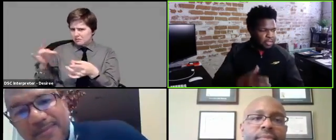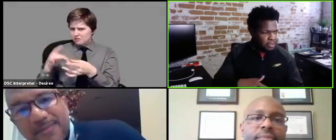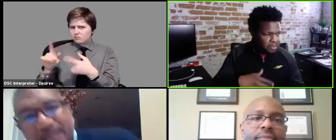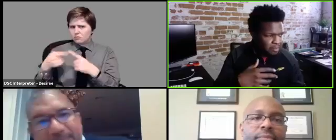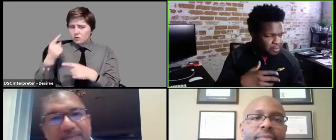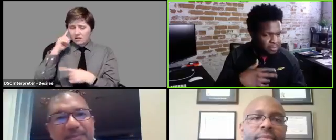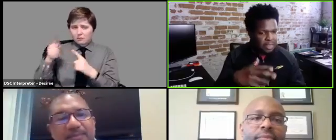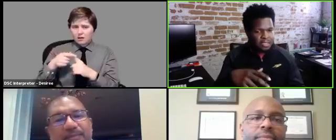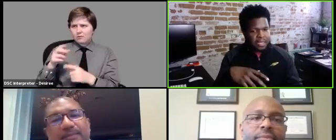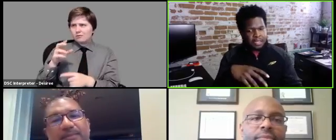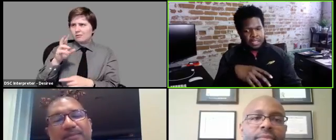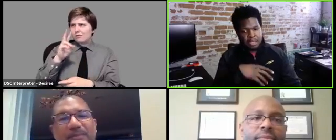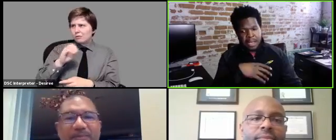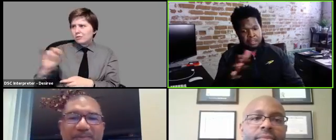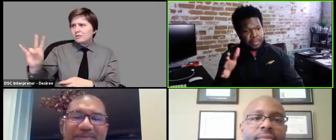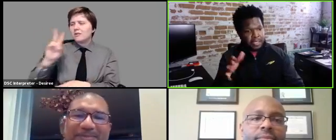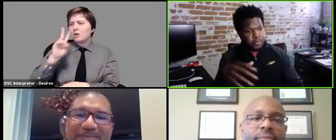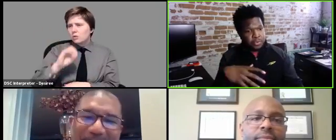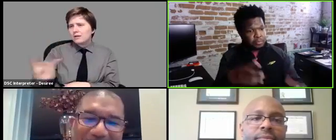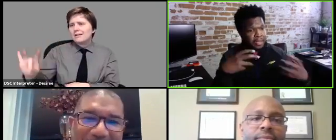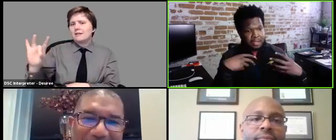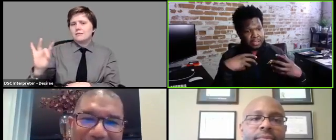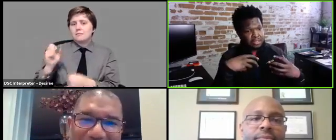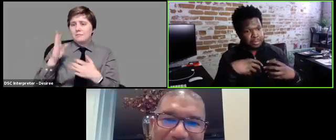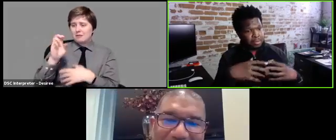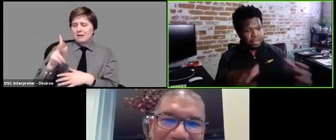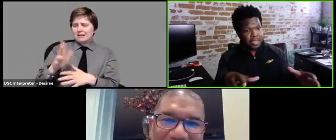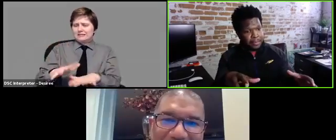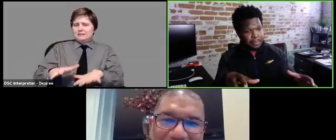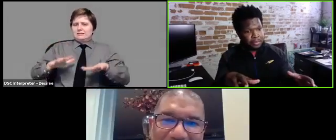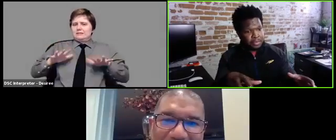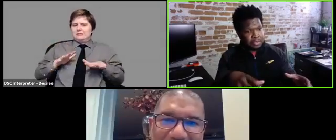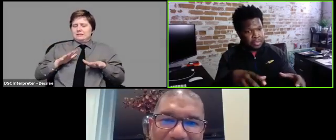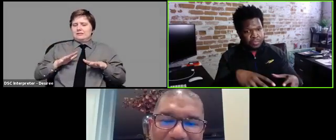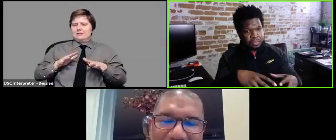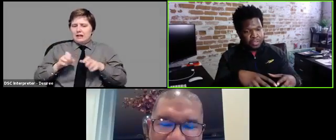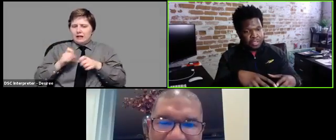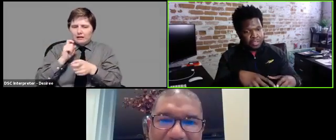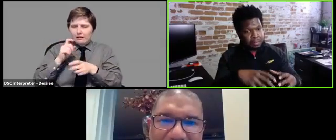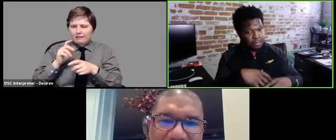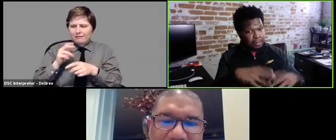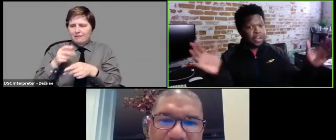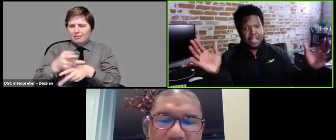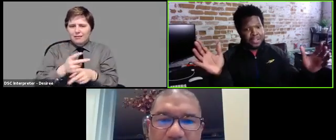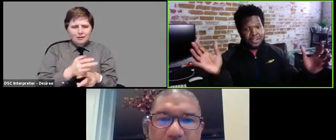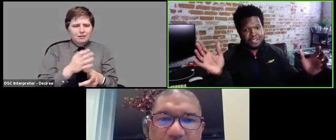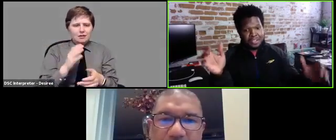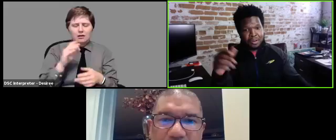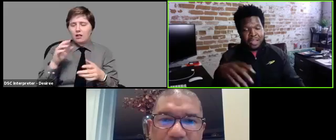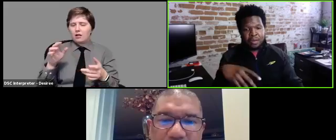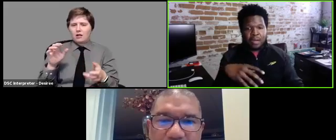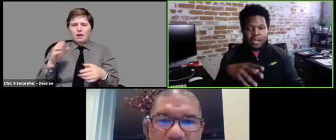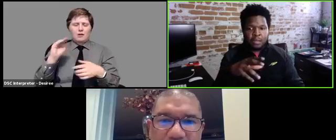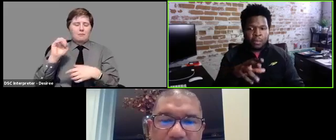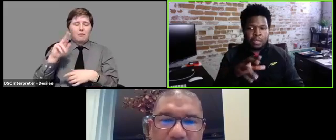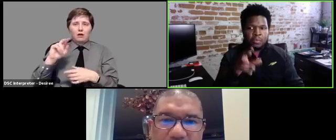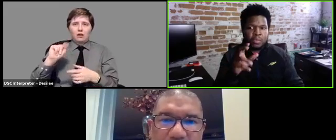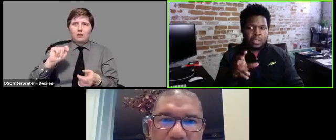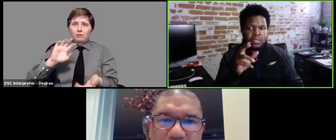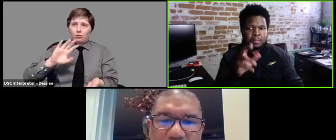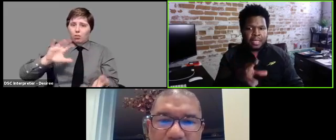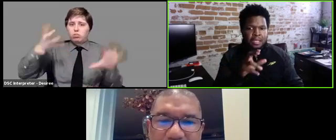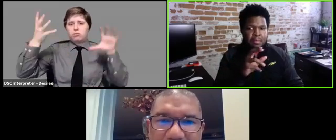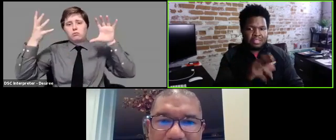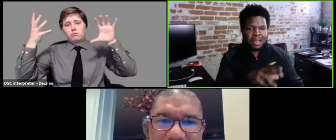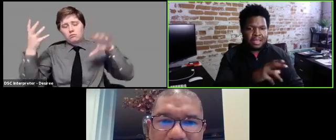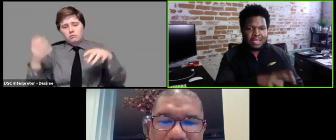about 2007, 2008, a lot of banks pulled back on deploying capital because the market had gone, haywire. What